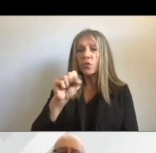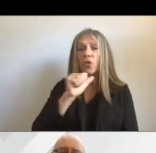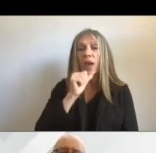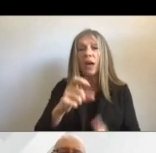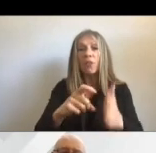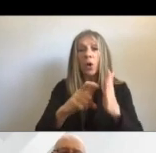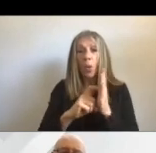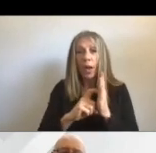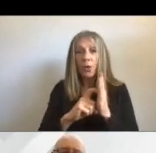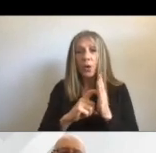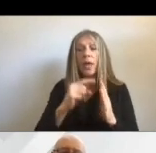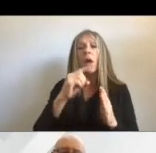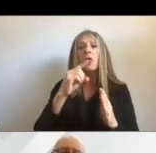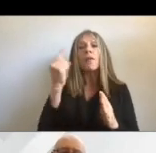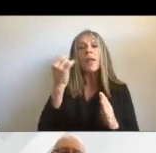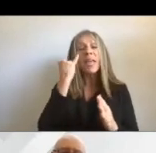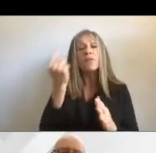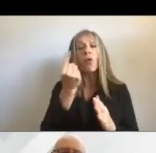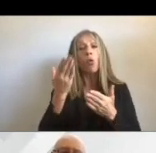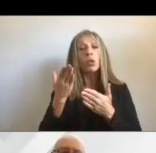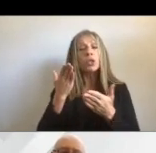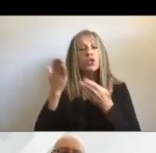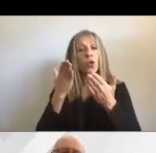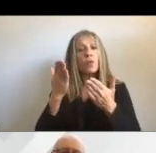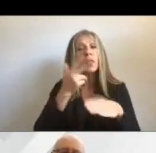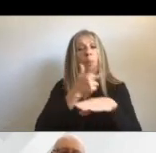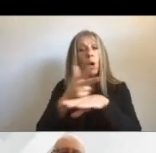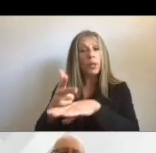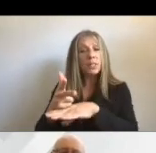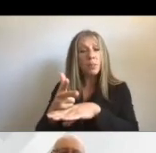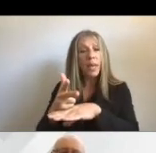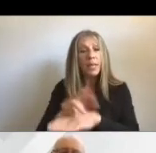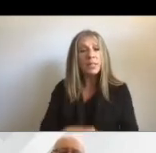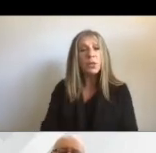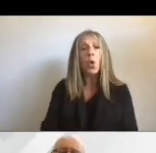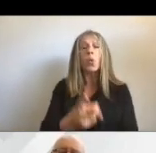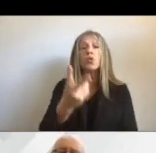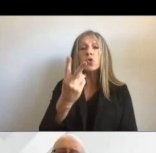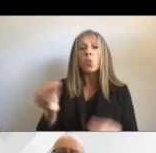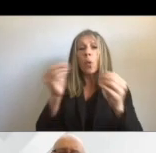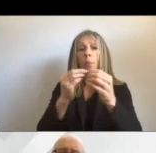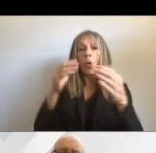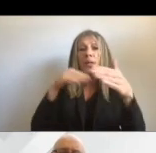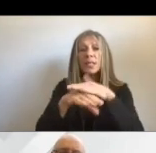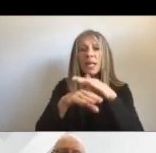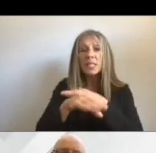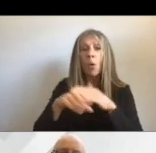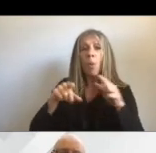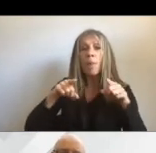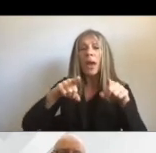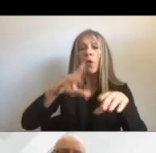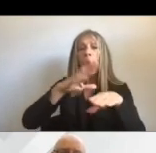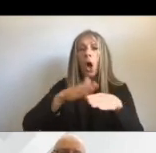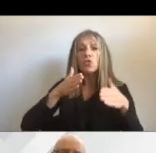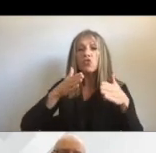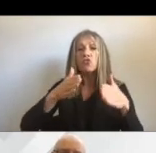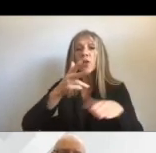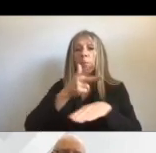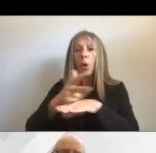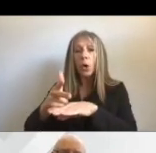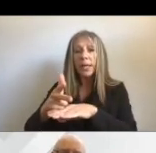In alterations, boarding and aligning areas and boarding platforms must be connected to existing pedestrian circulation paths by pedestrian access